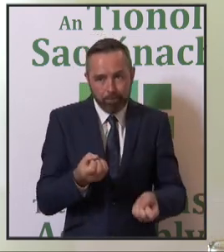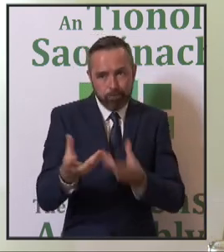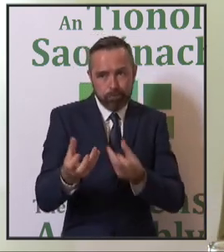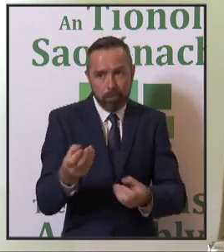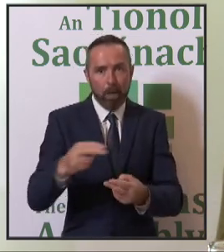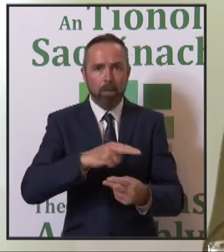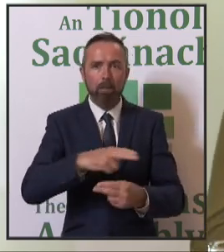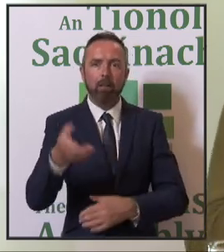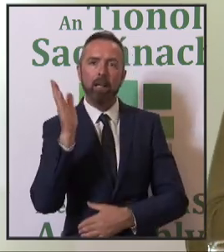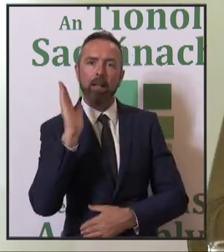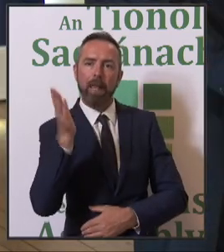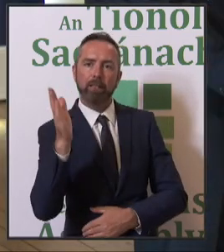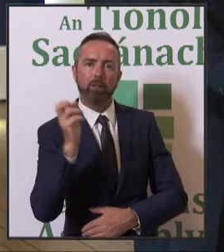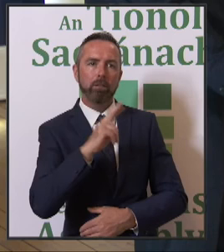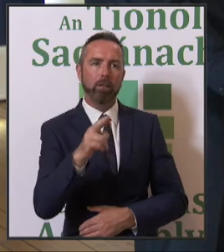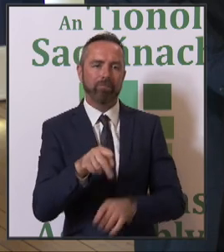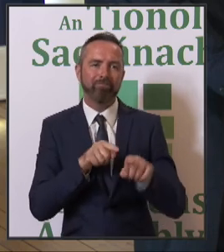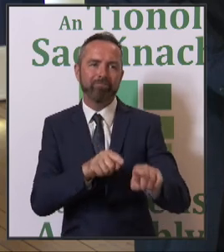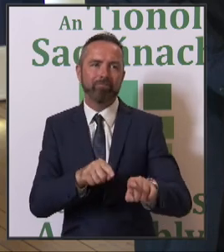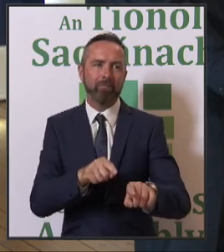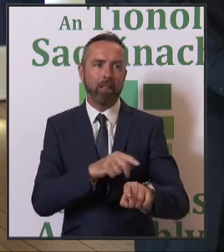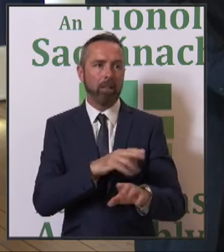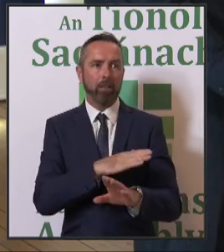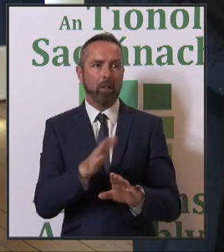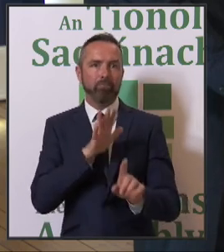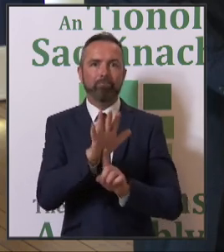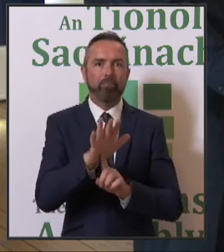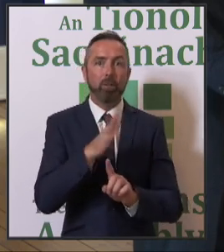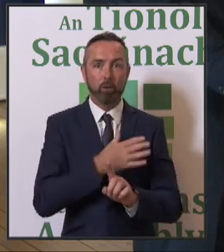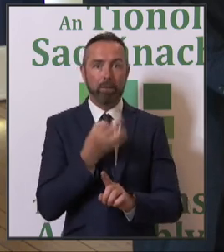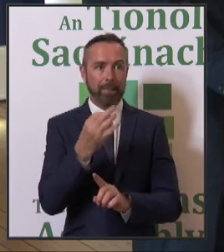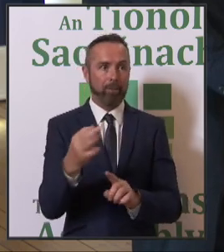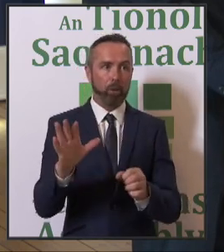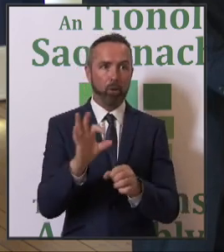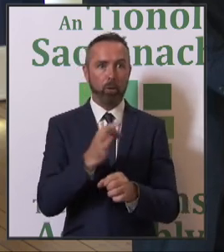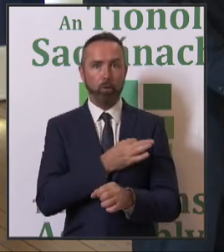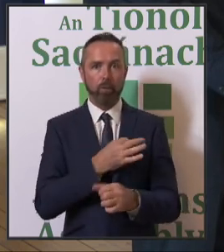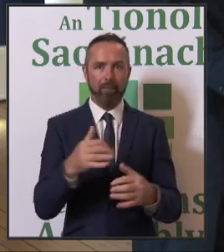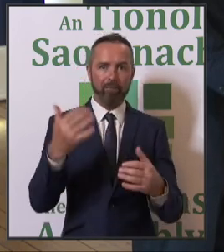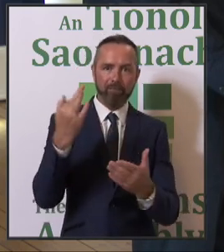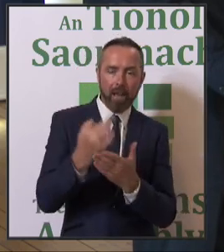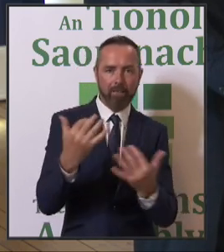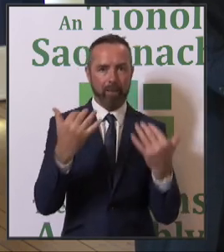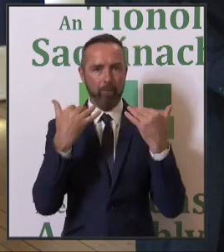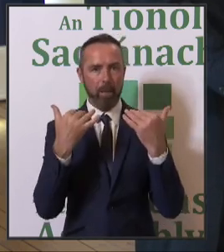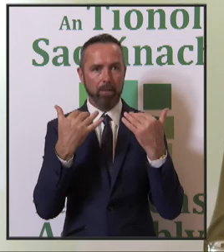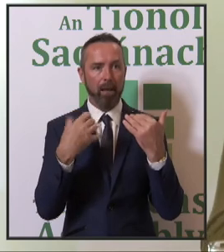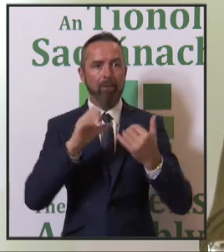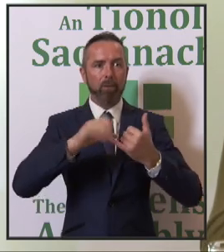they weren't taking pot shots. They were just giving some good factual information, and you had a chance to discuss it and hear people's